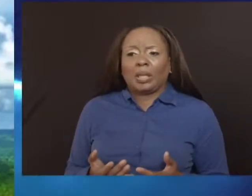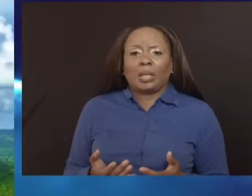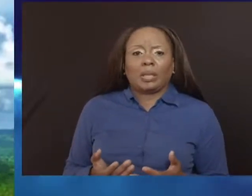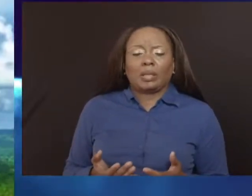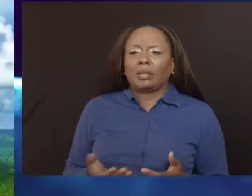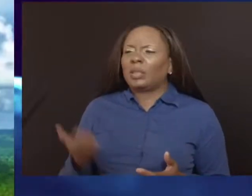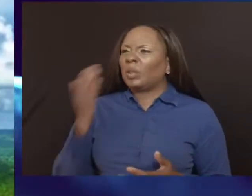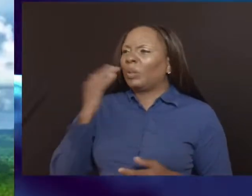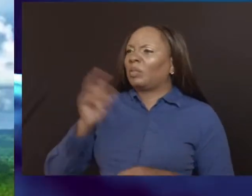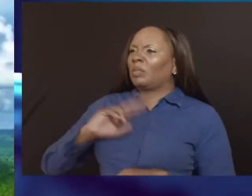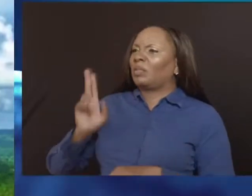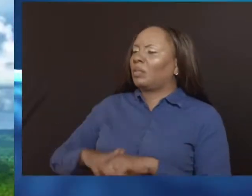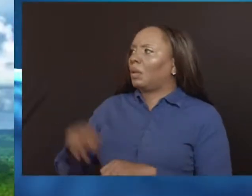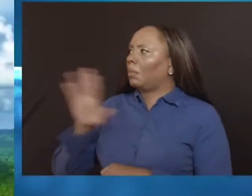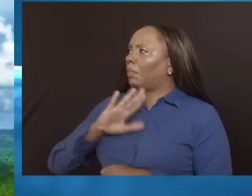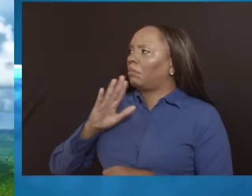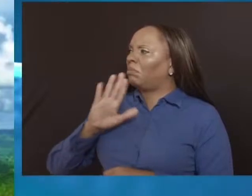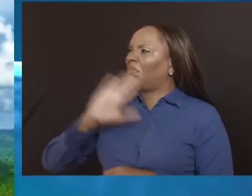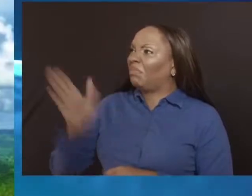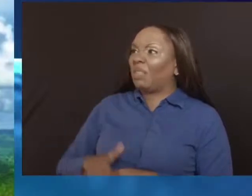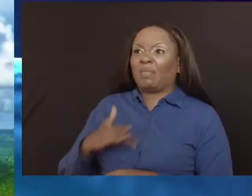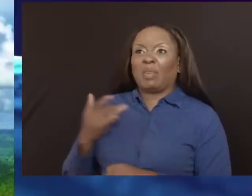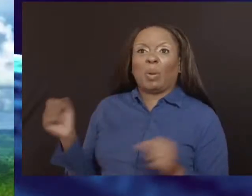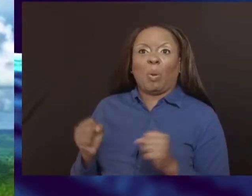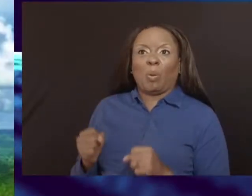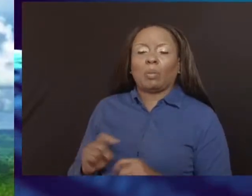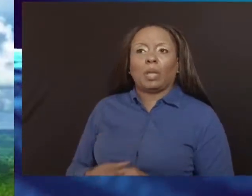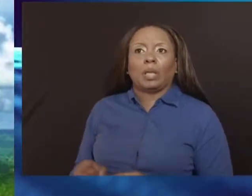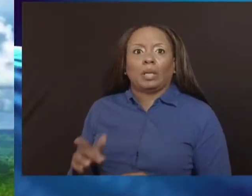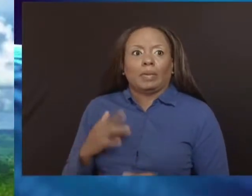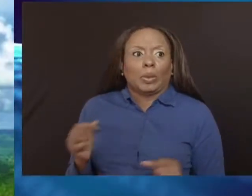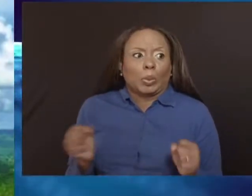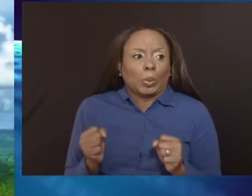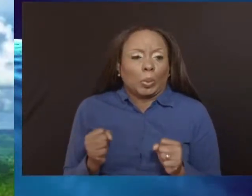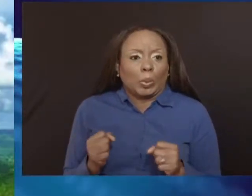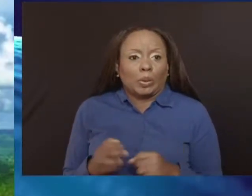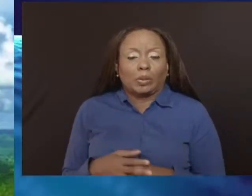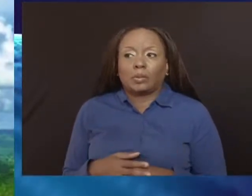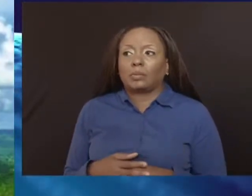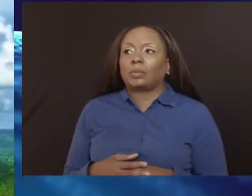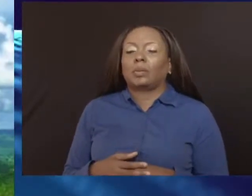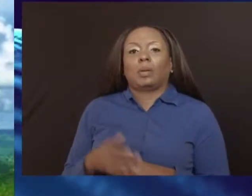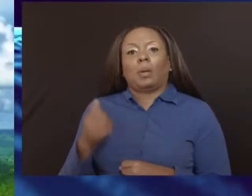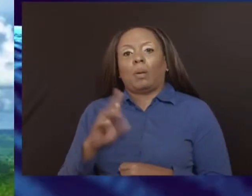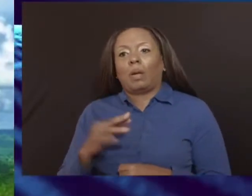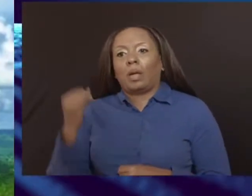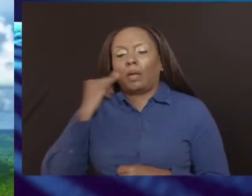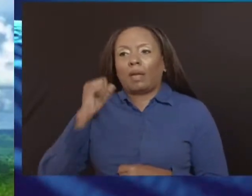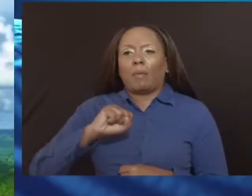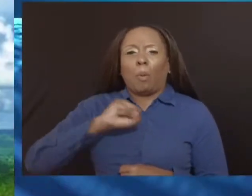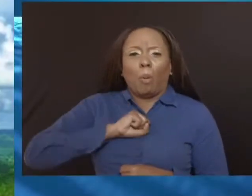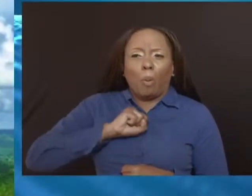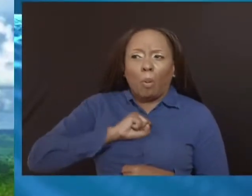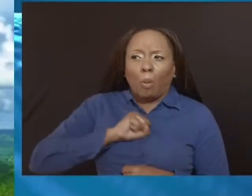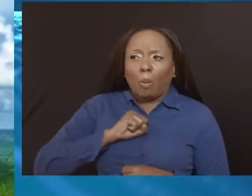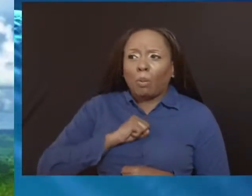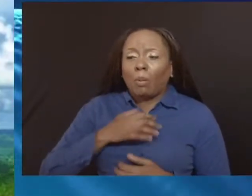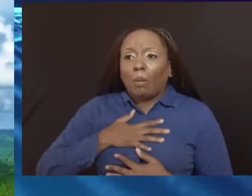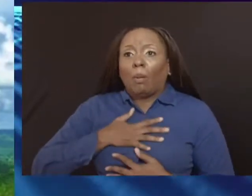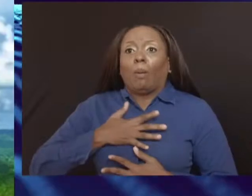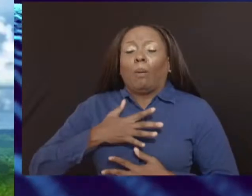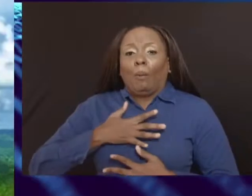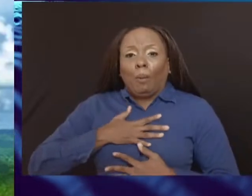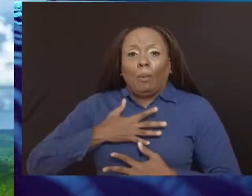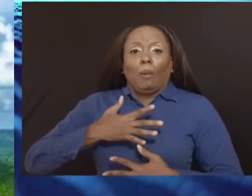know that normally they would never feel cold. If you have developed things like a cough, if you have developed shortness